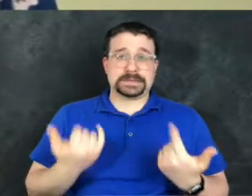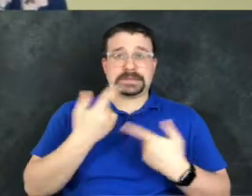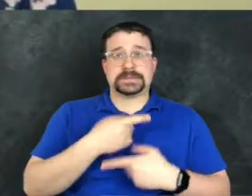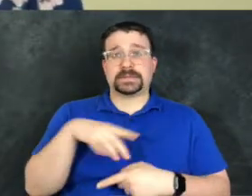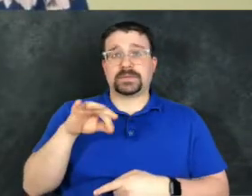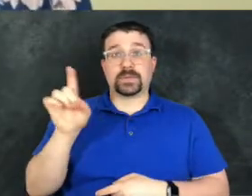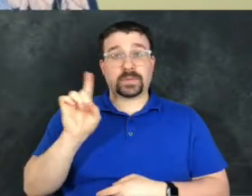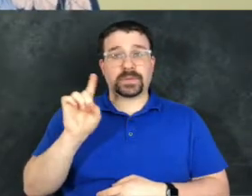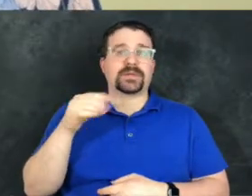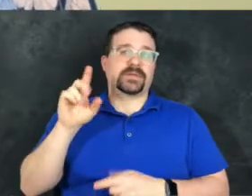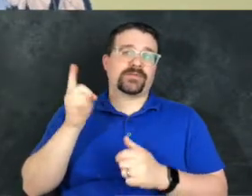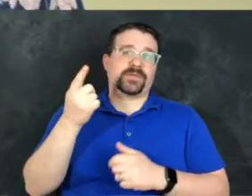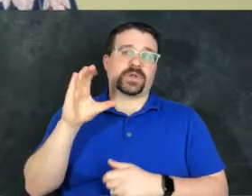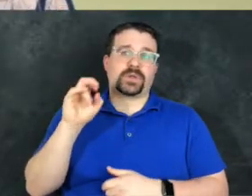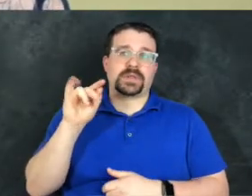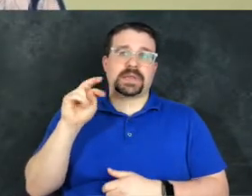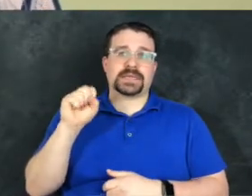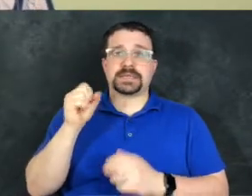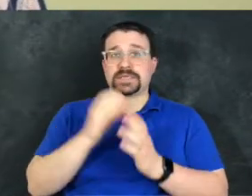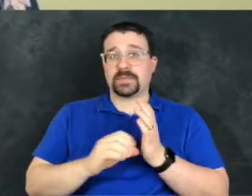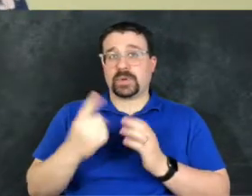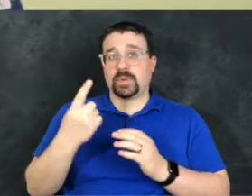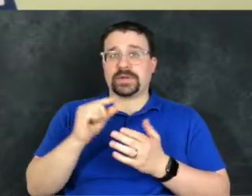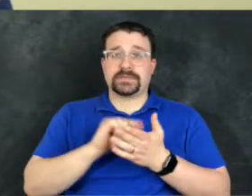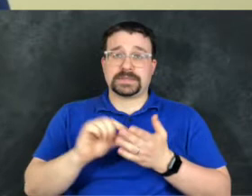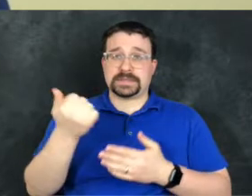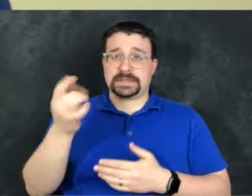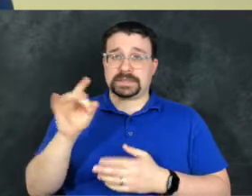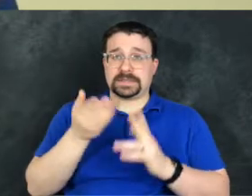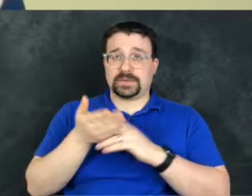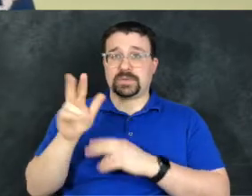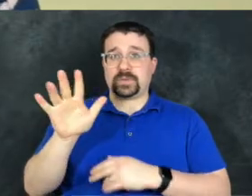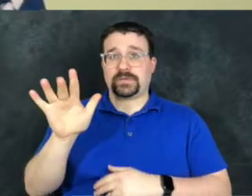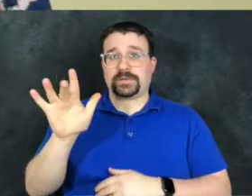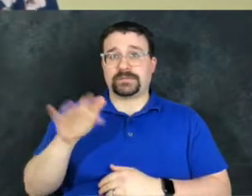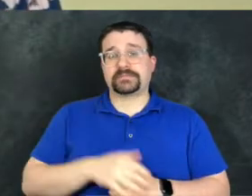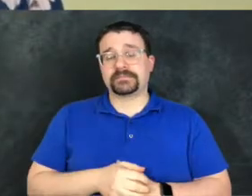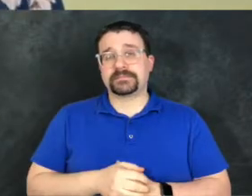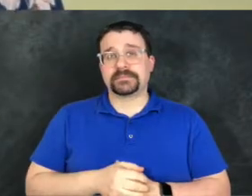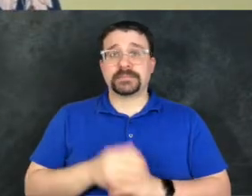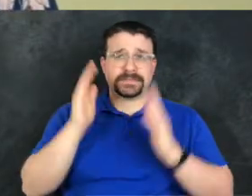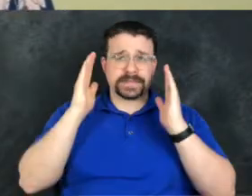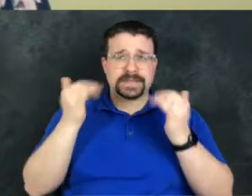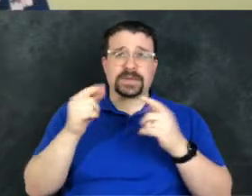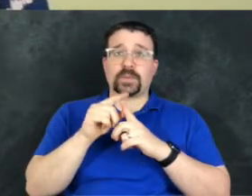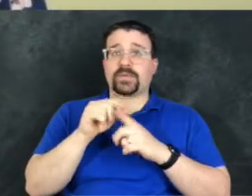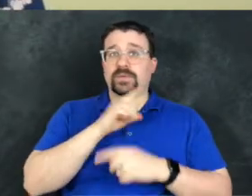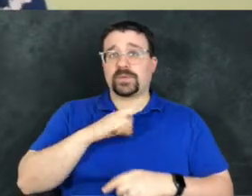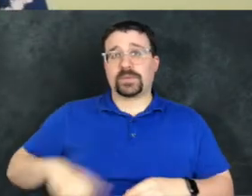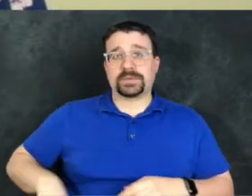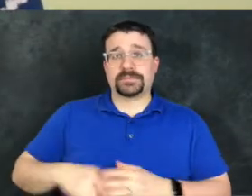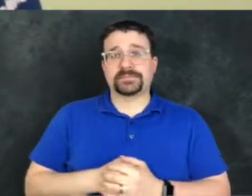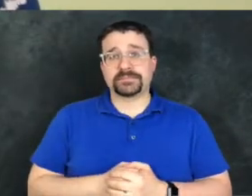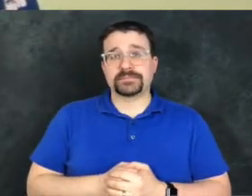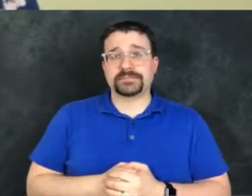Our scripture lesson today is found in 1 Corinthians chapter 1, verses 18 through 25.